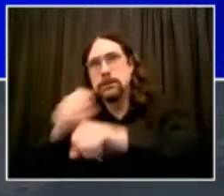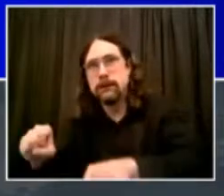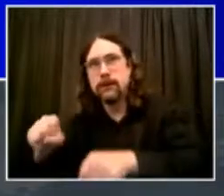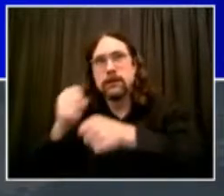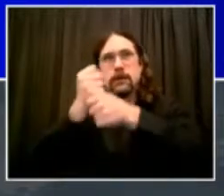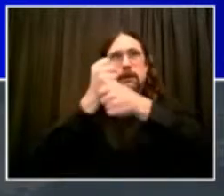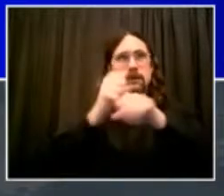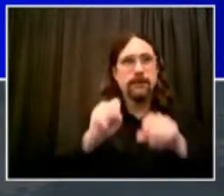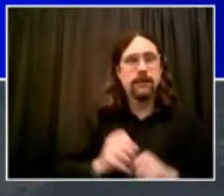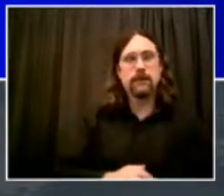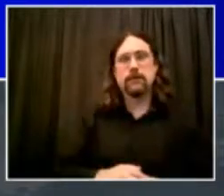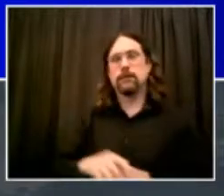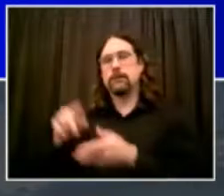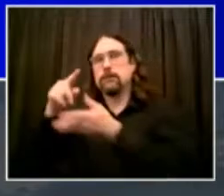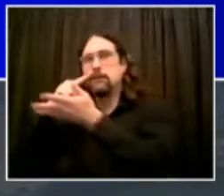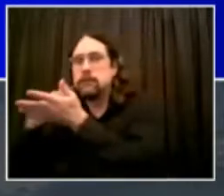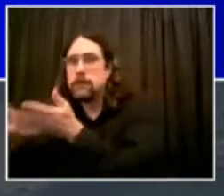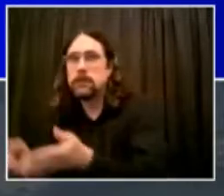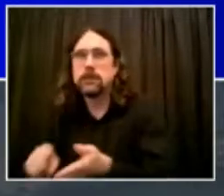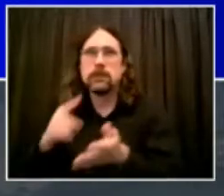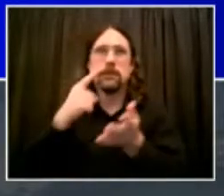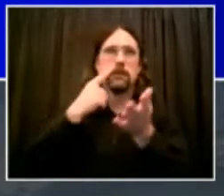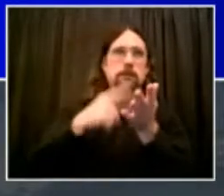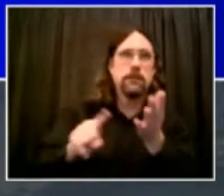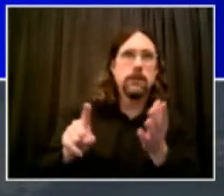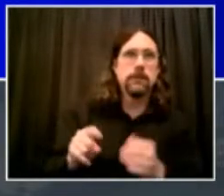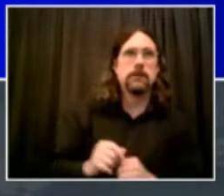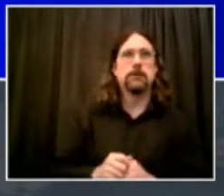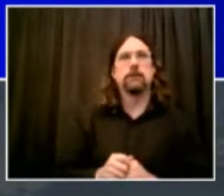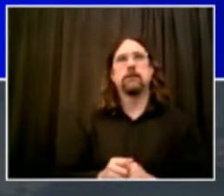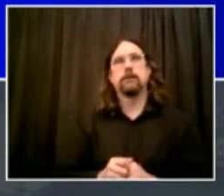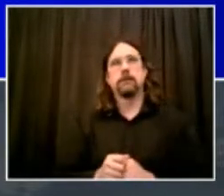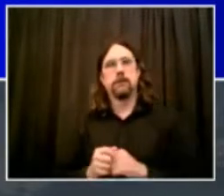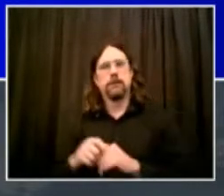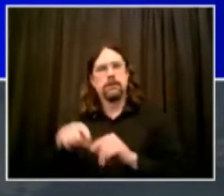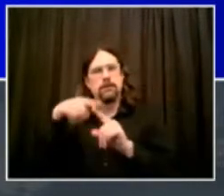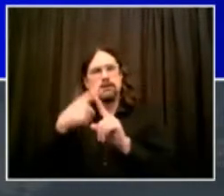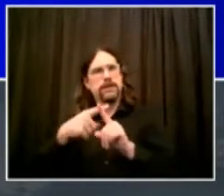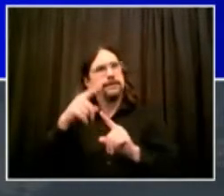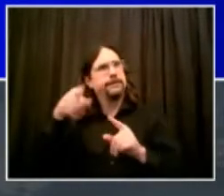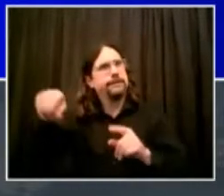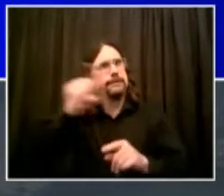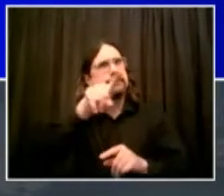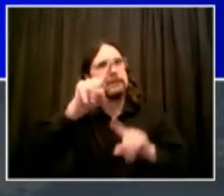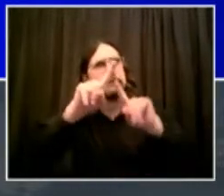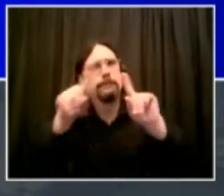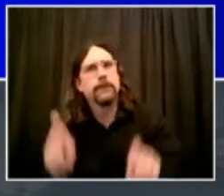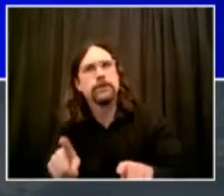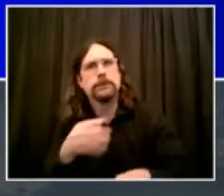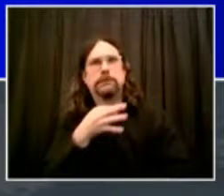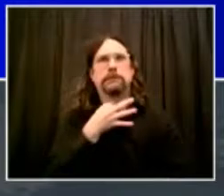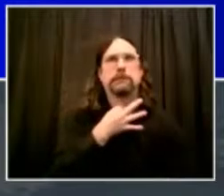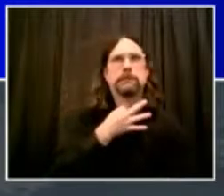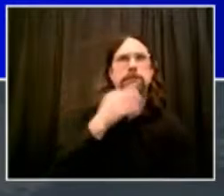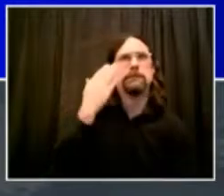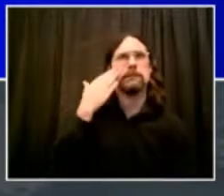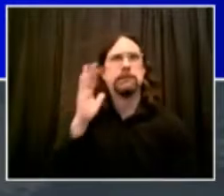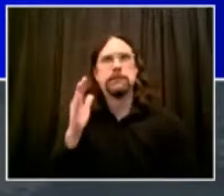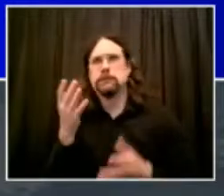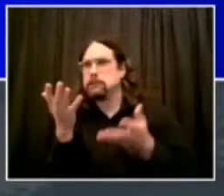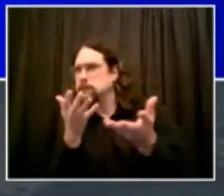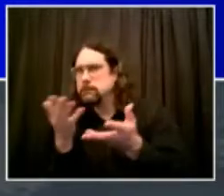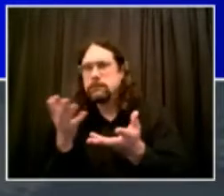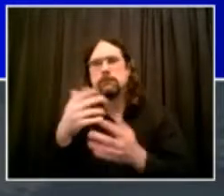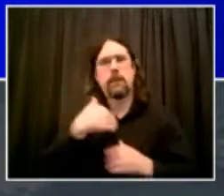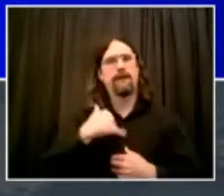guides, with the helplines. We're going to help make sure working people are safe, because nothing is more important than protecting the health and safety of New Yorkers. So for